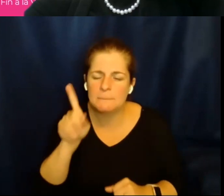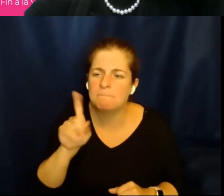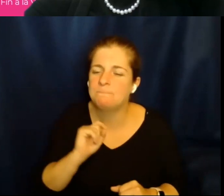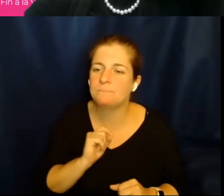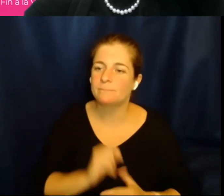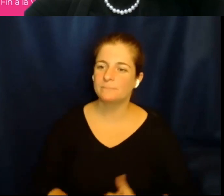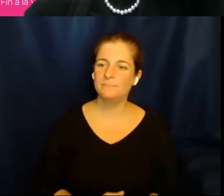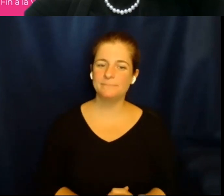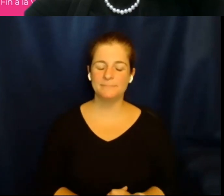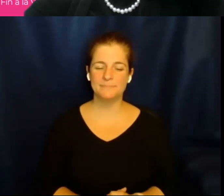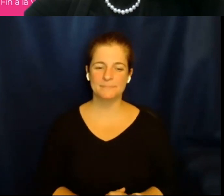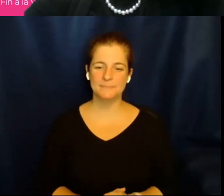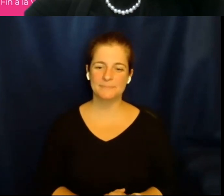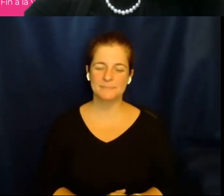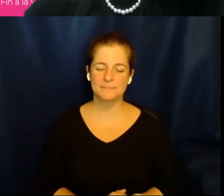it is for today.